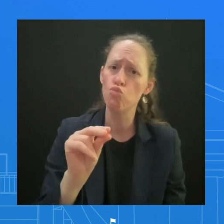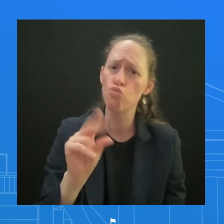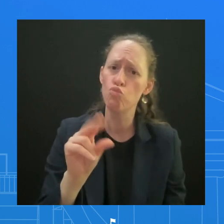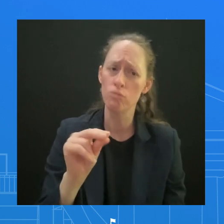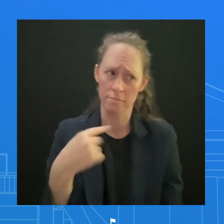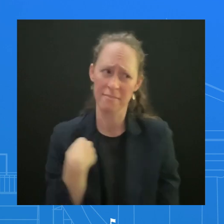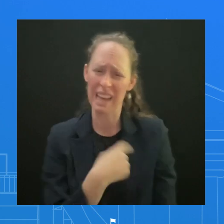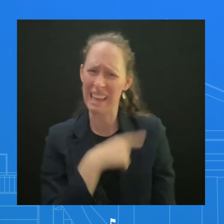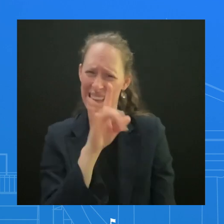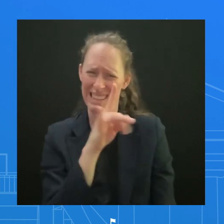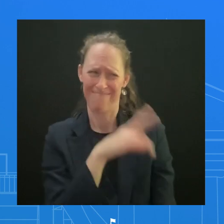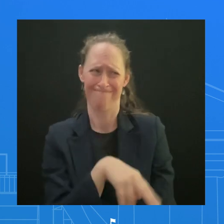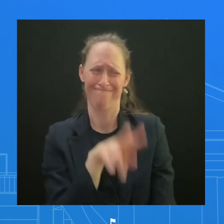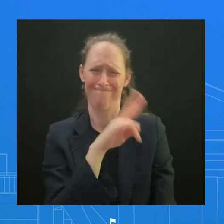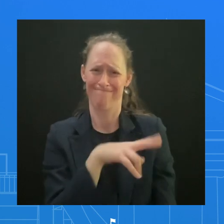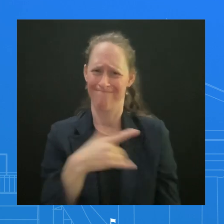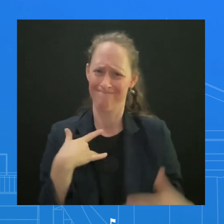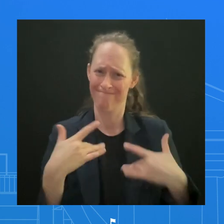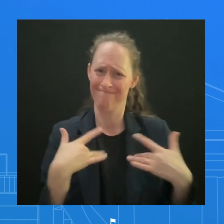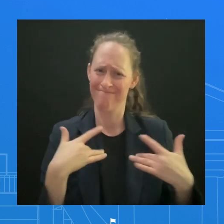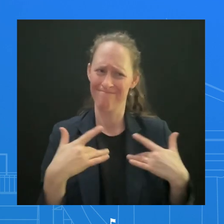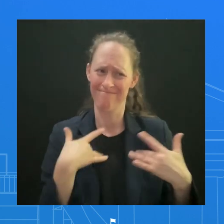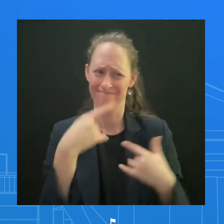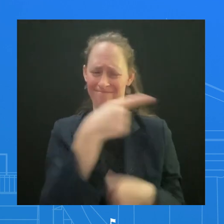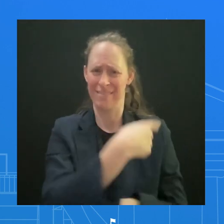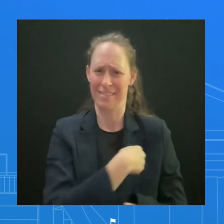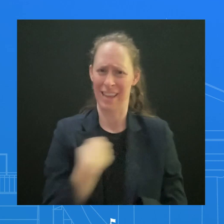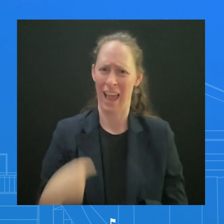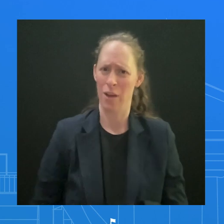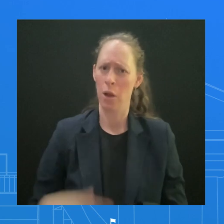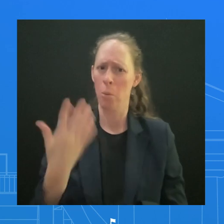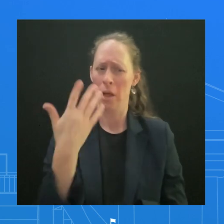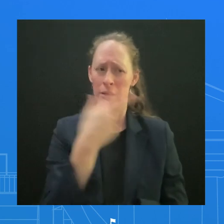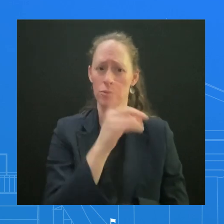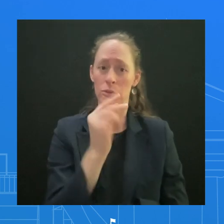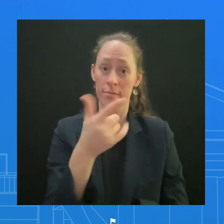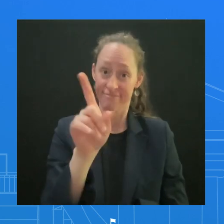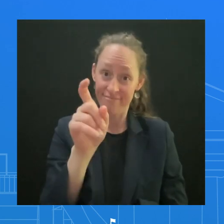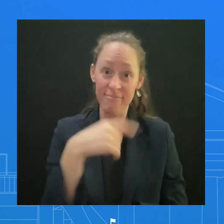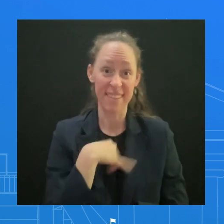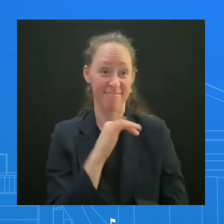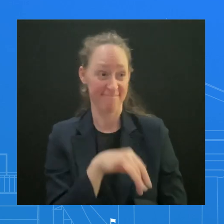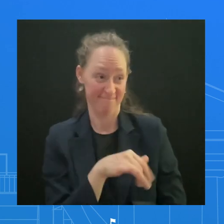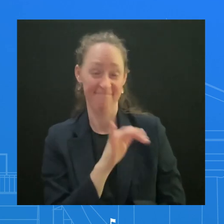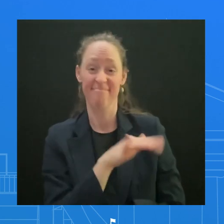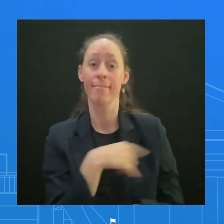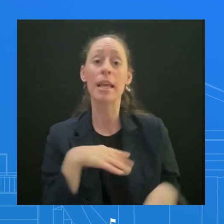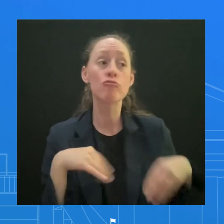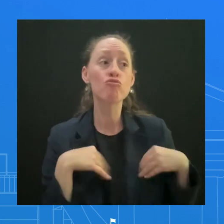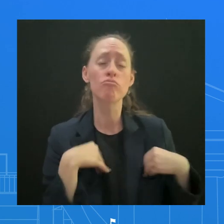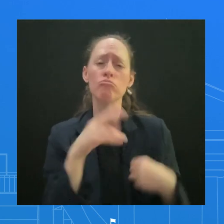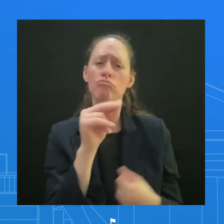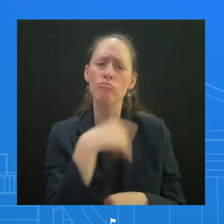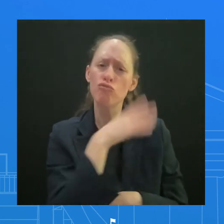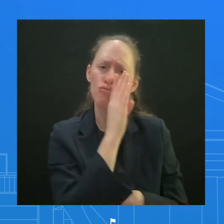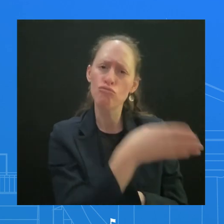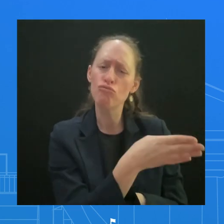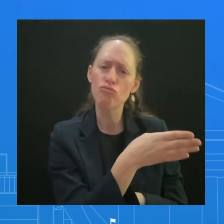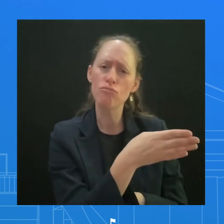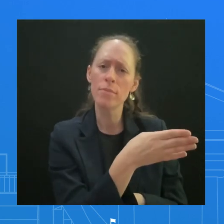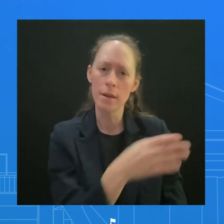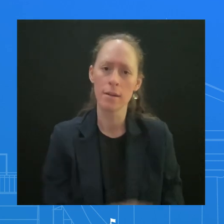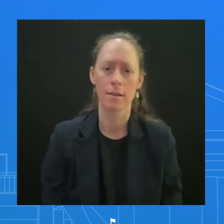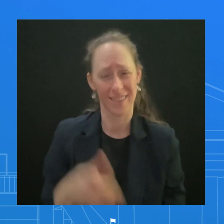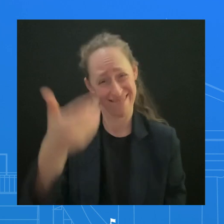the PRC and with the challenges that they propose. And the president is very forthright in the way he addresses those